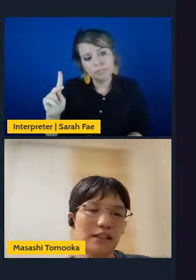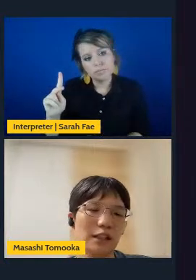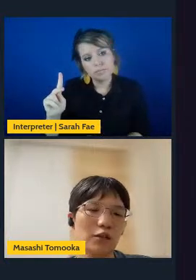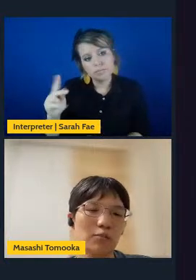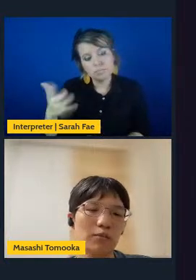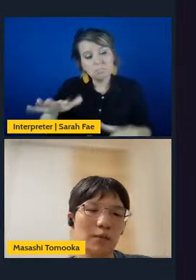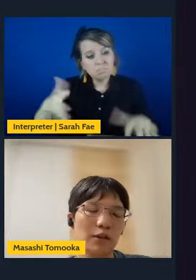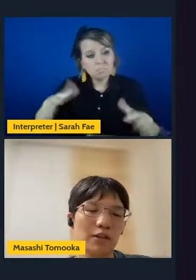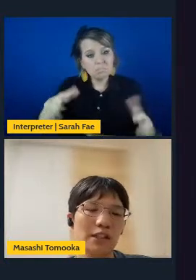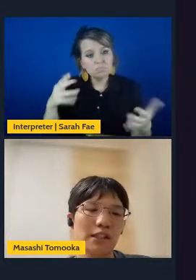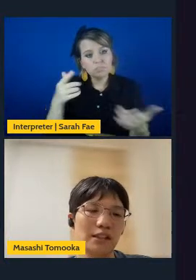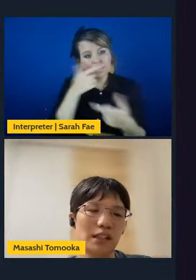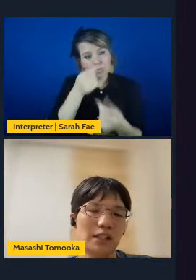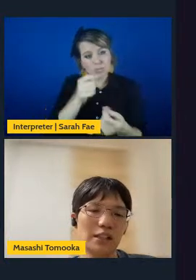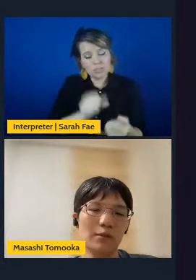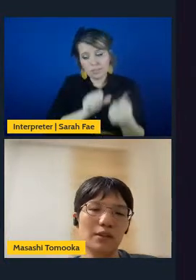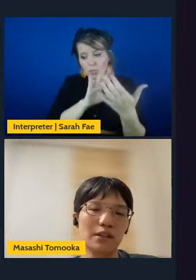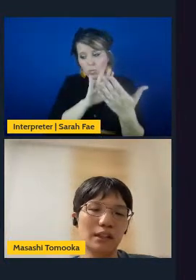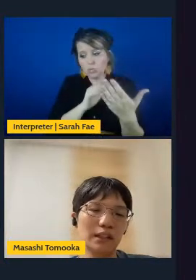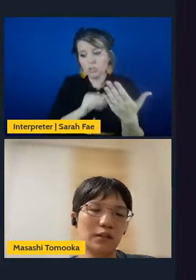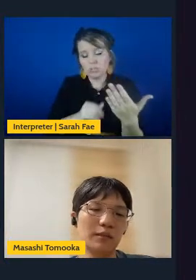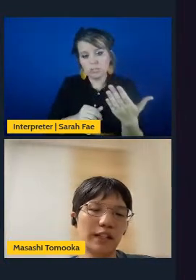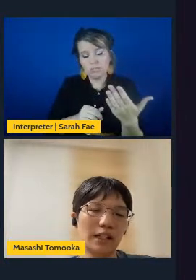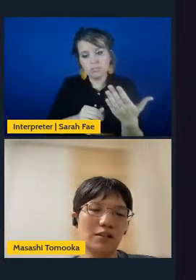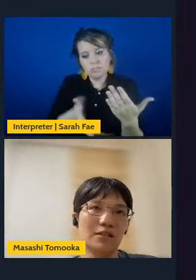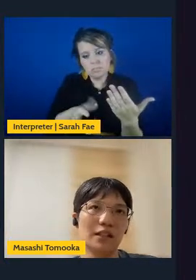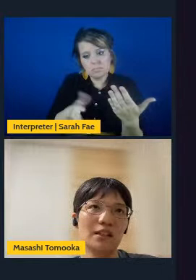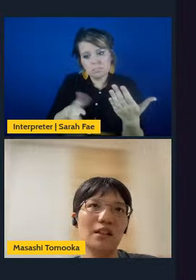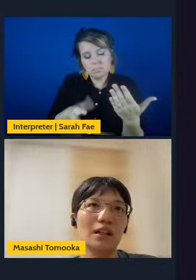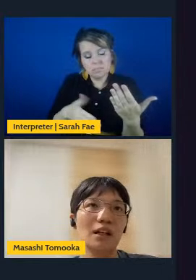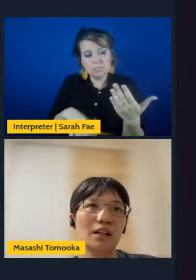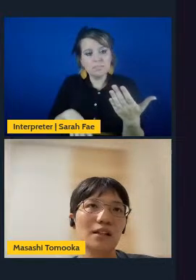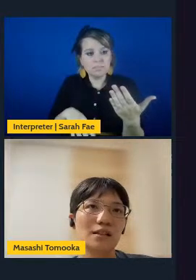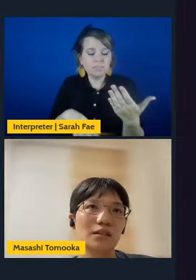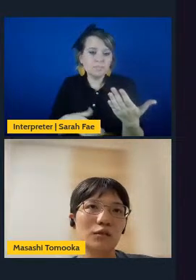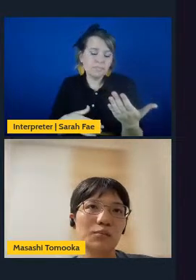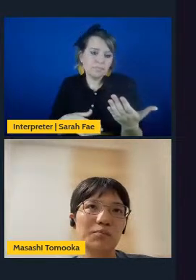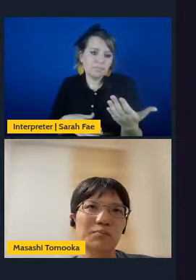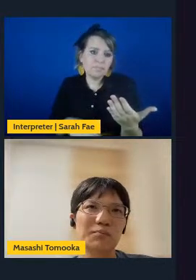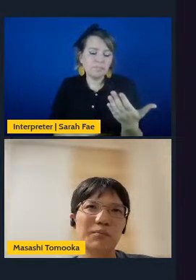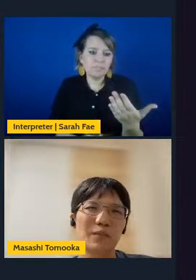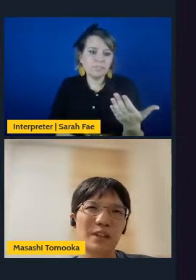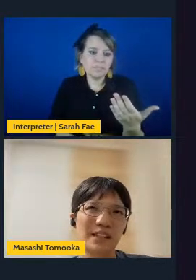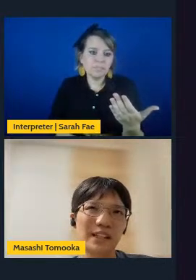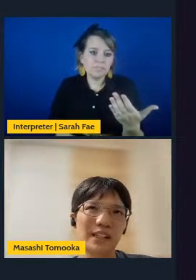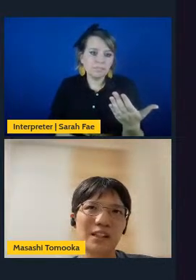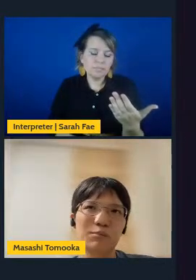somewhat interesting approach is achieved in their construct. So